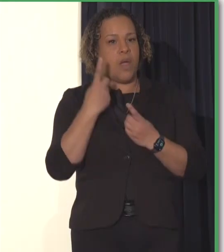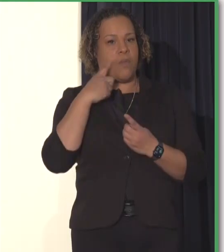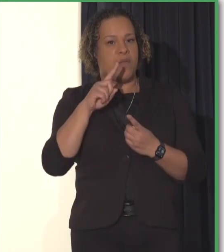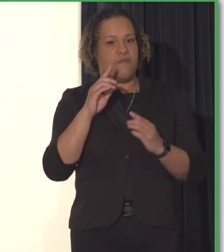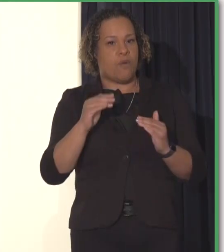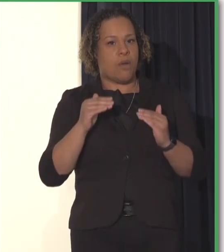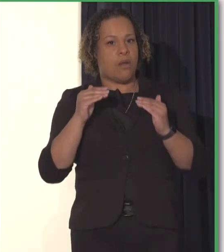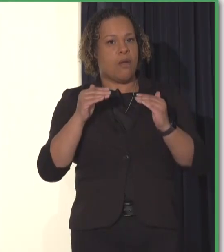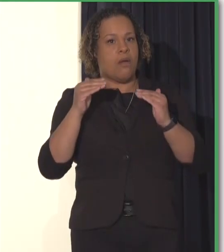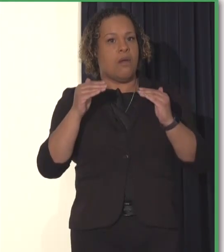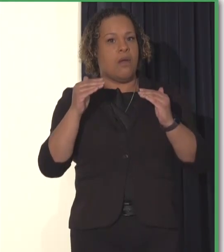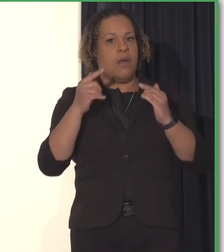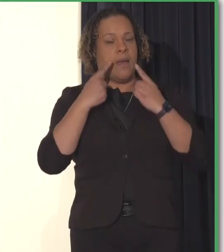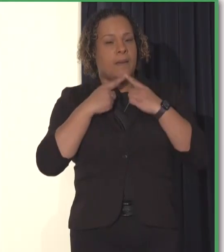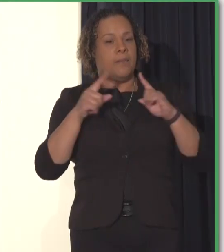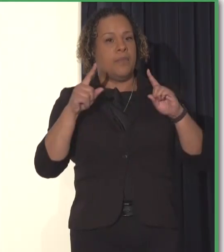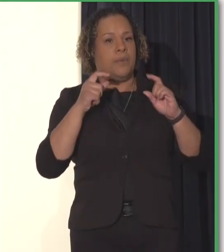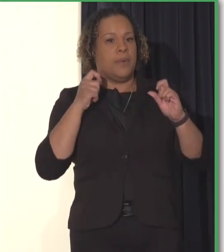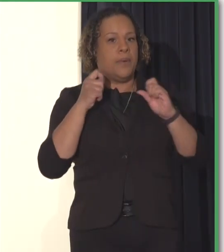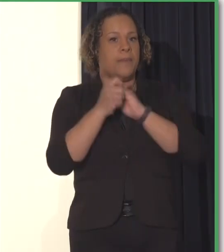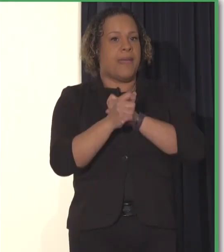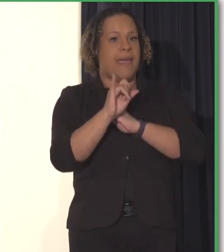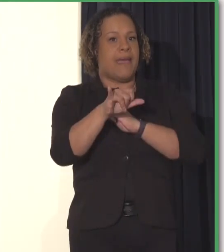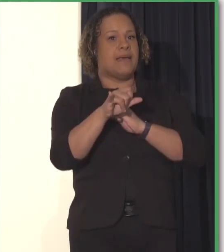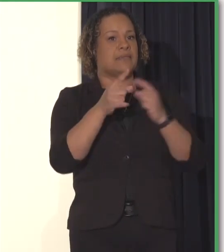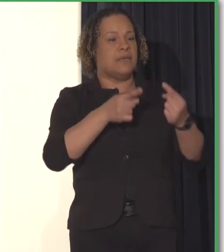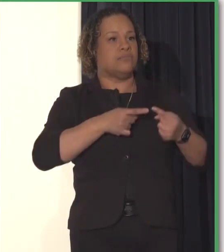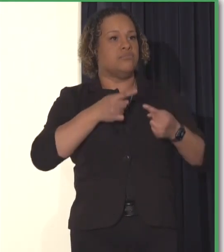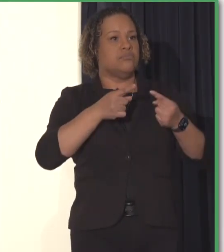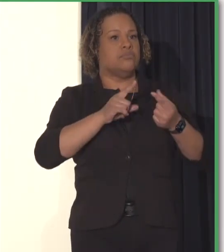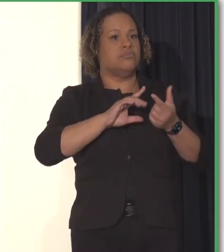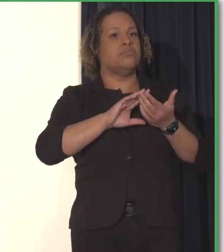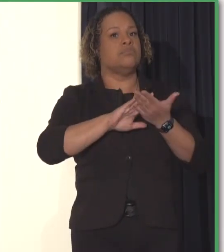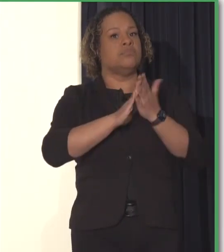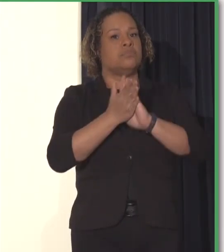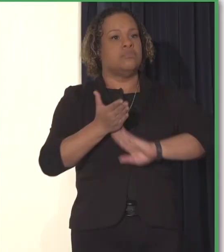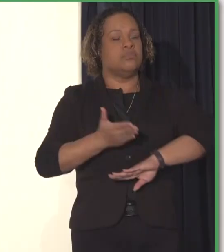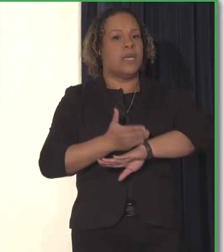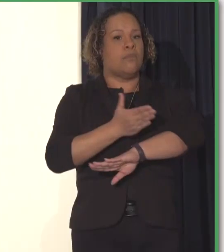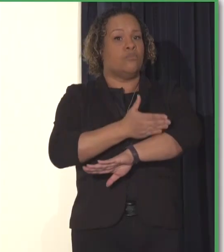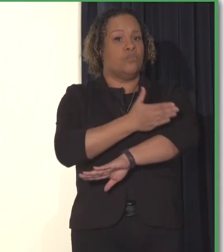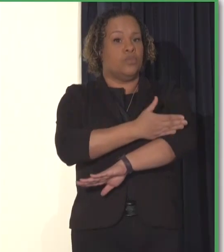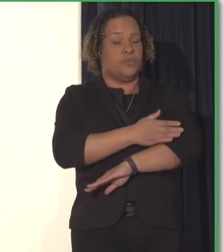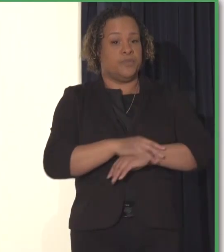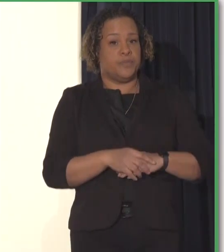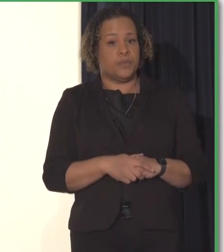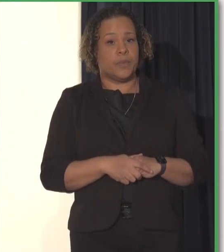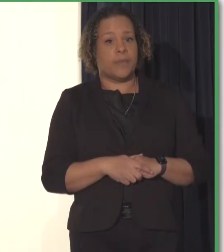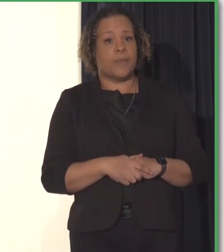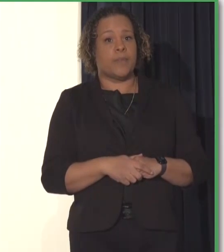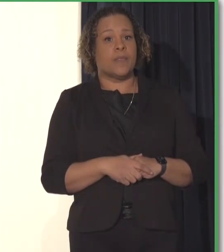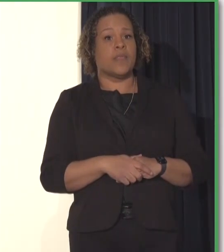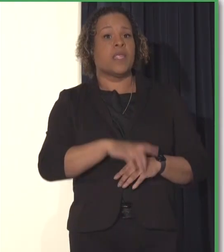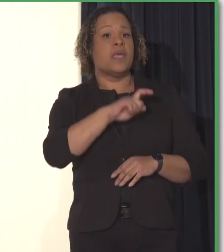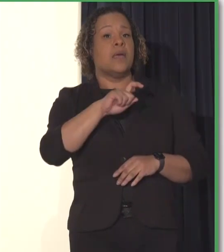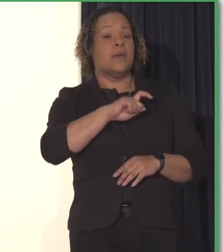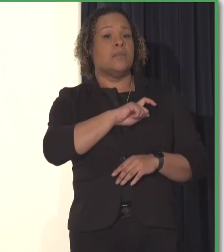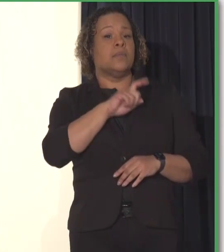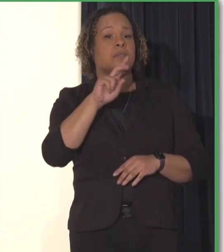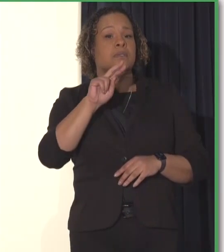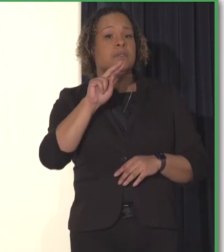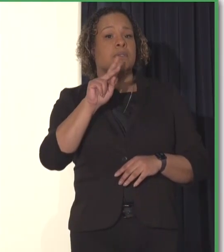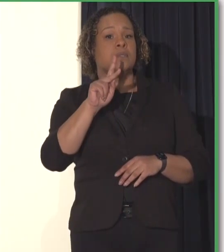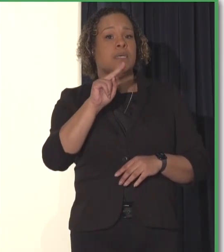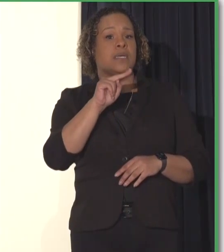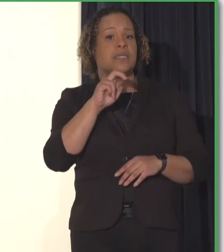navigate past the scandal and into a new and better era. And whereas Police Chief Stanley Knox successfully